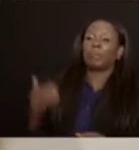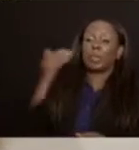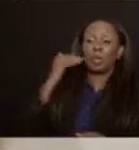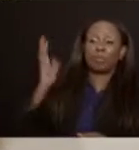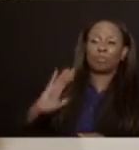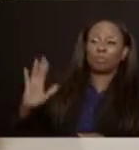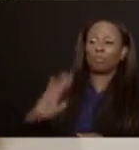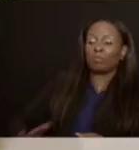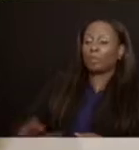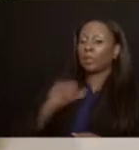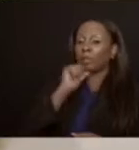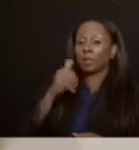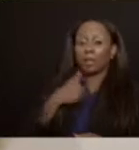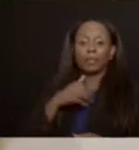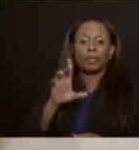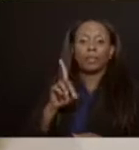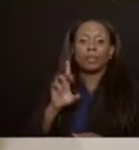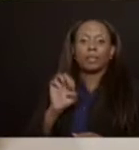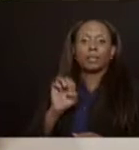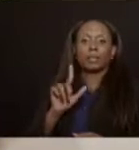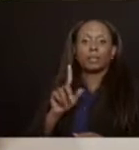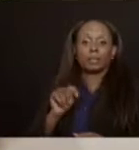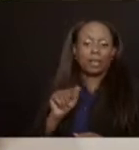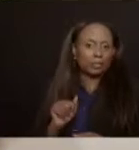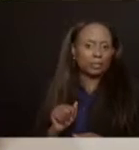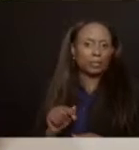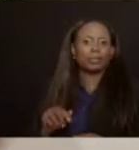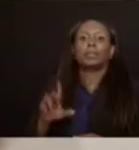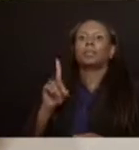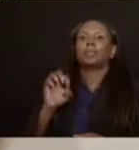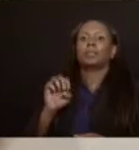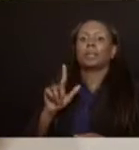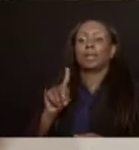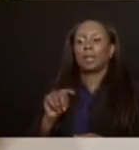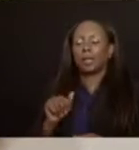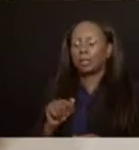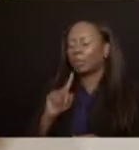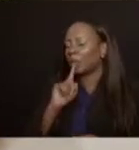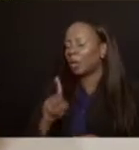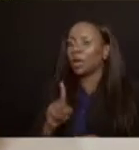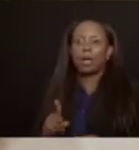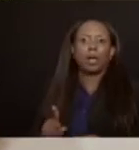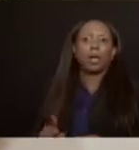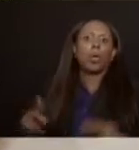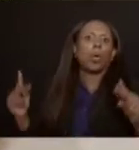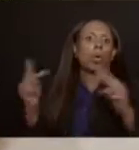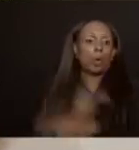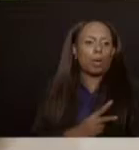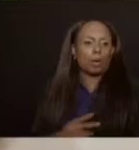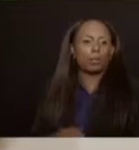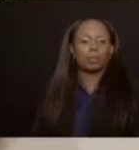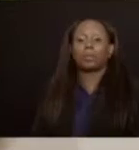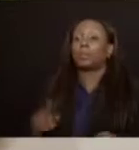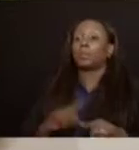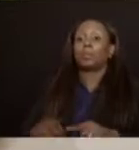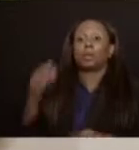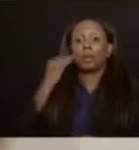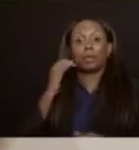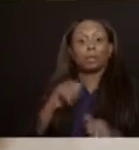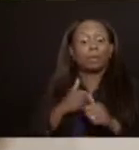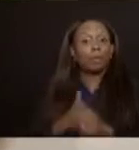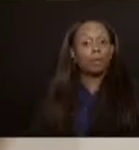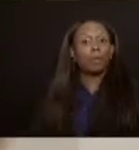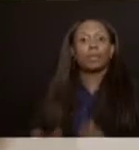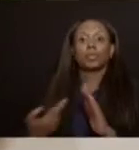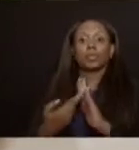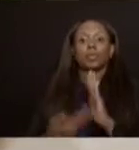ago either. So Delta is a game changer. But I believe, I'm satisfied that once we all do what we're supposed to do and